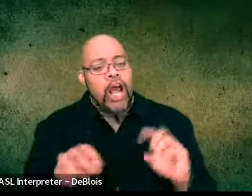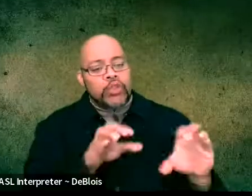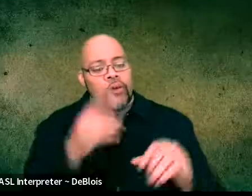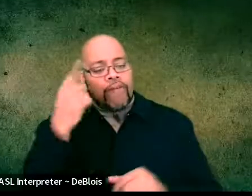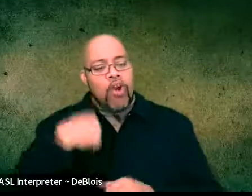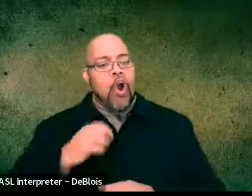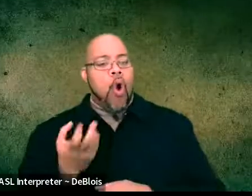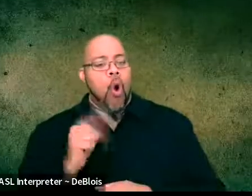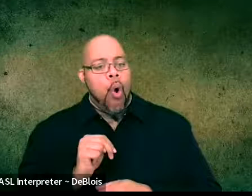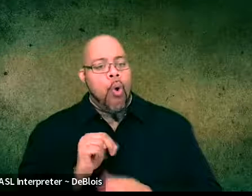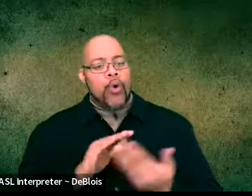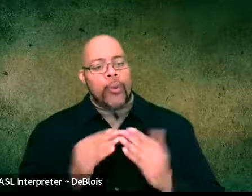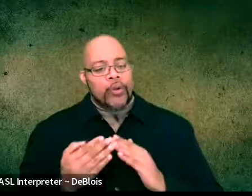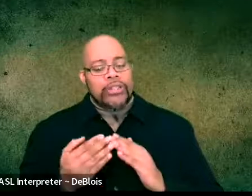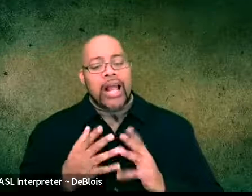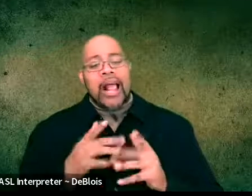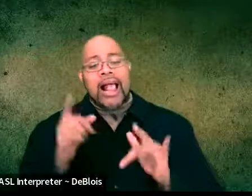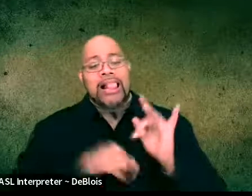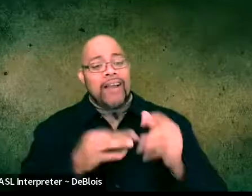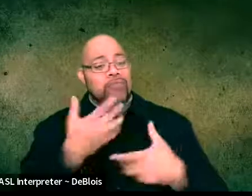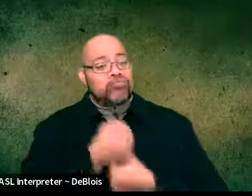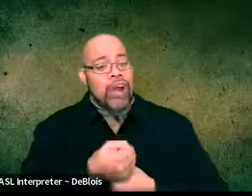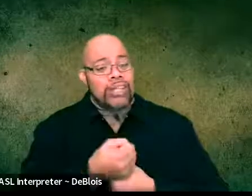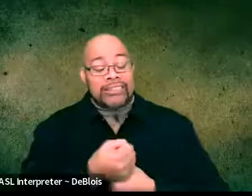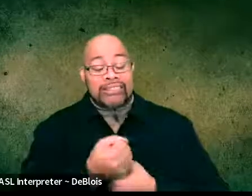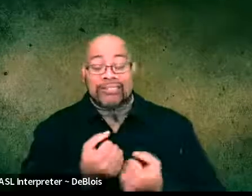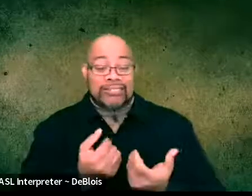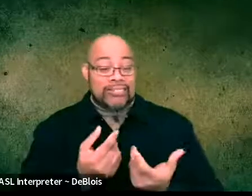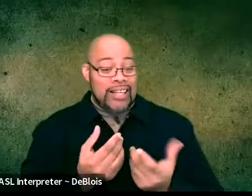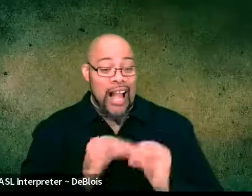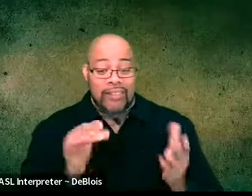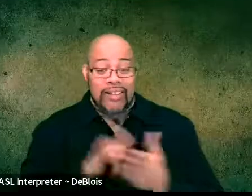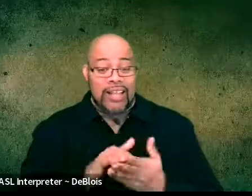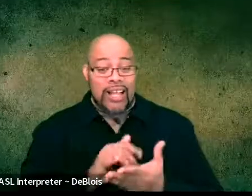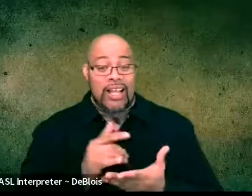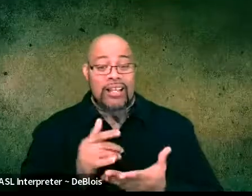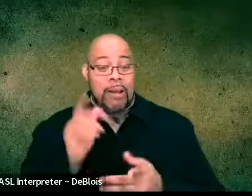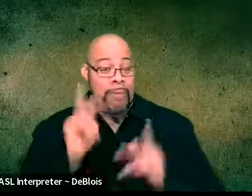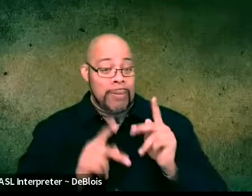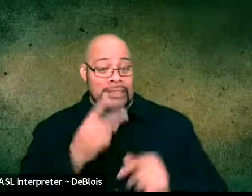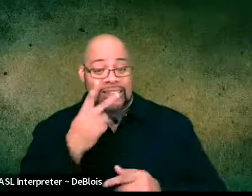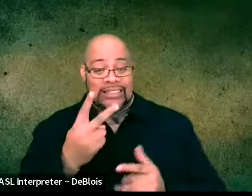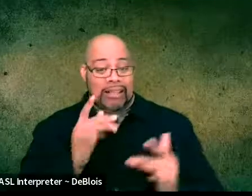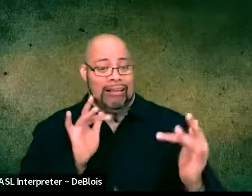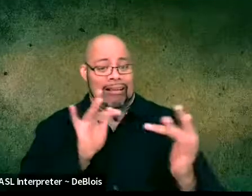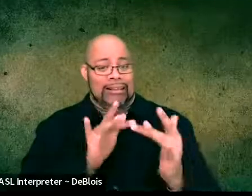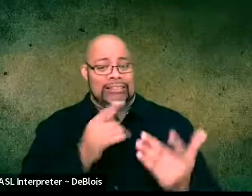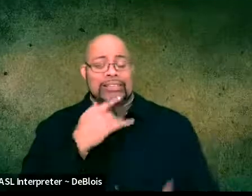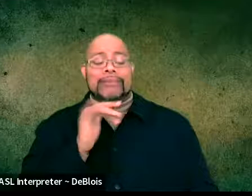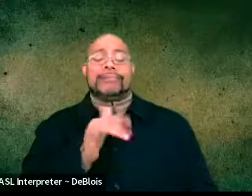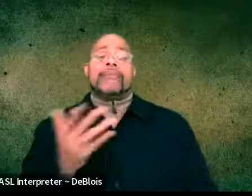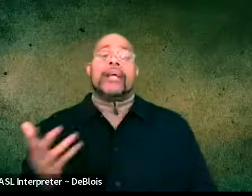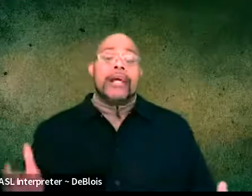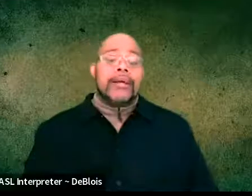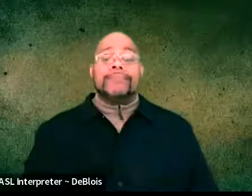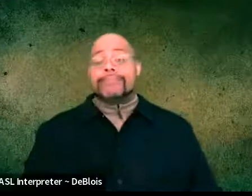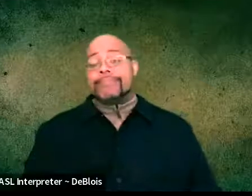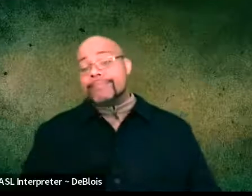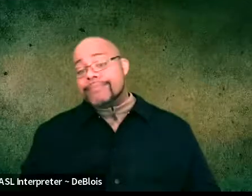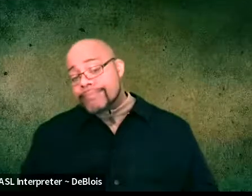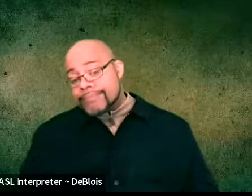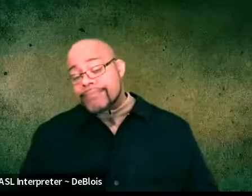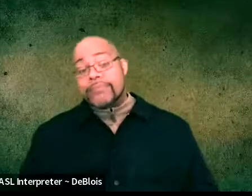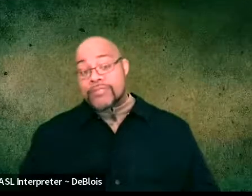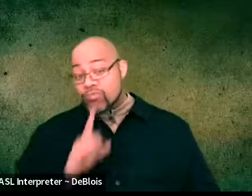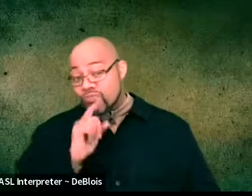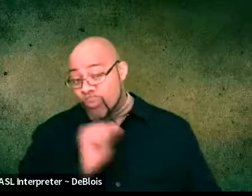our own community. And there's a lack of trust, honestly, that folks see reaching out and it's like, is this